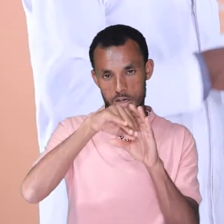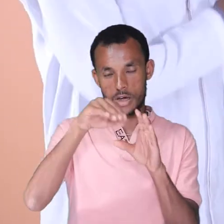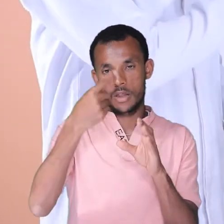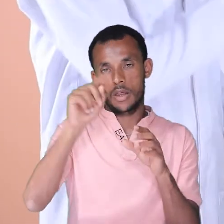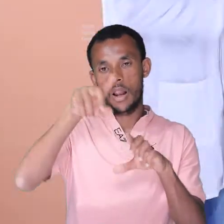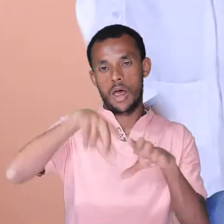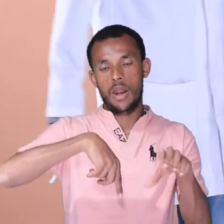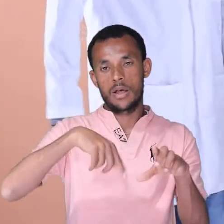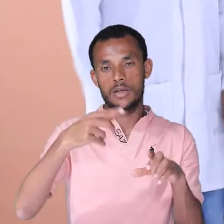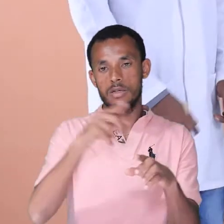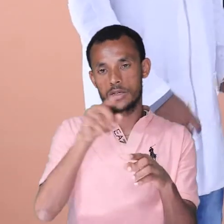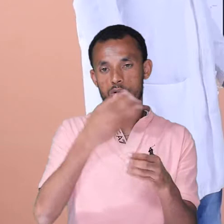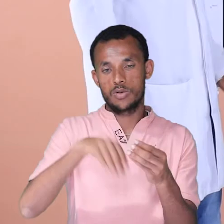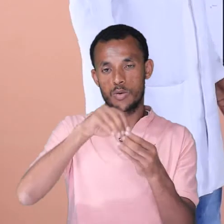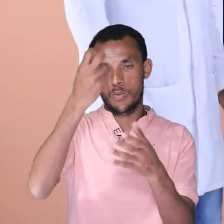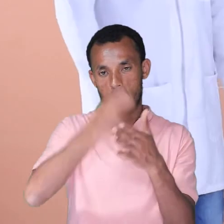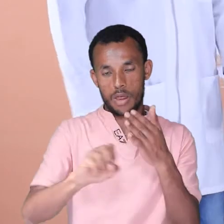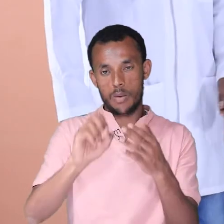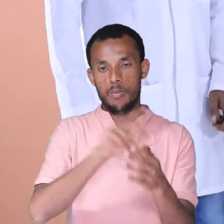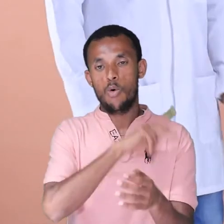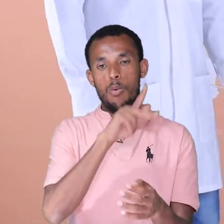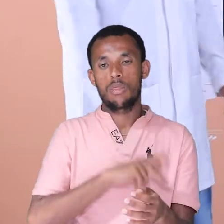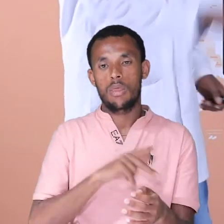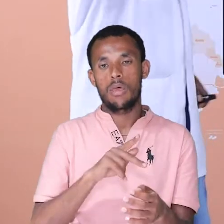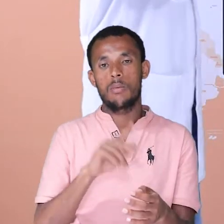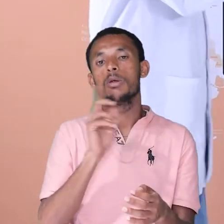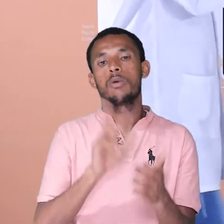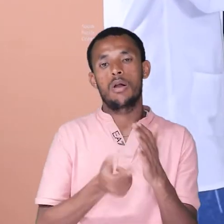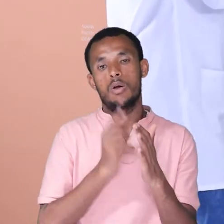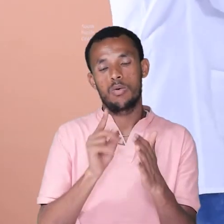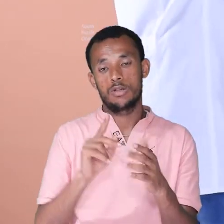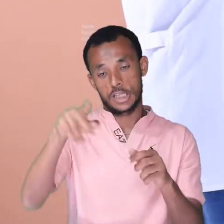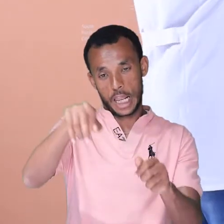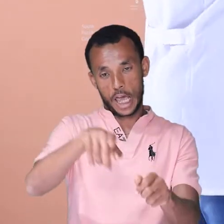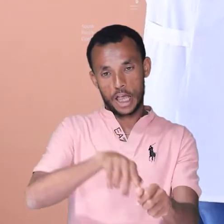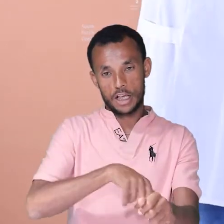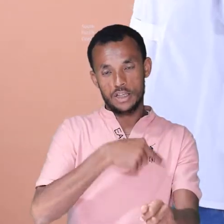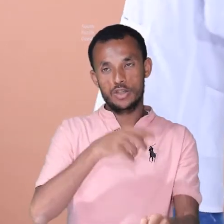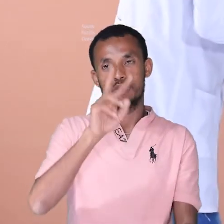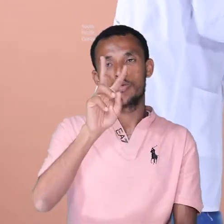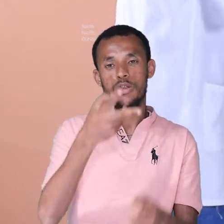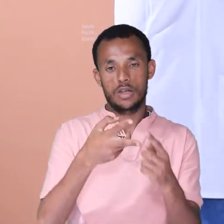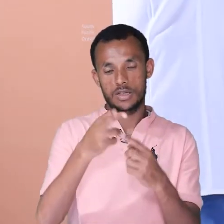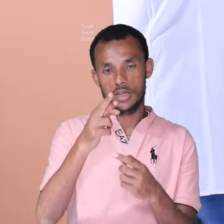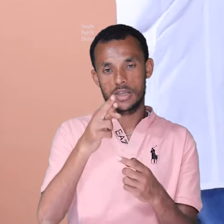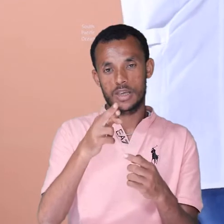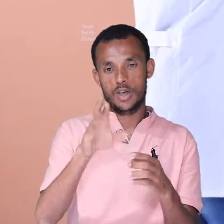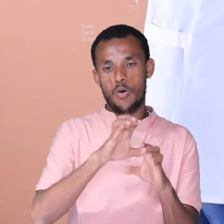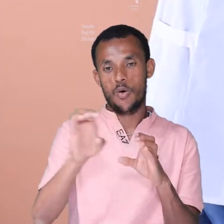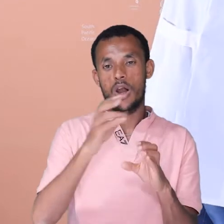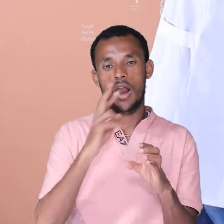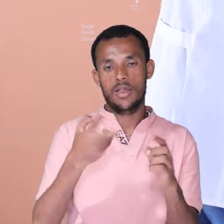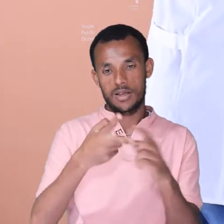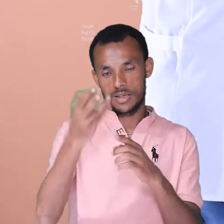a line. There is also product property here. What is product property mean? The lengths two intersecting chords are intersect in